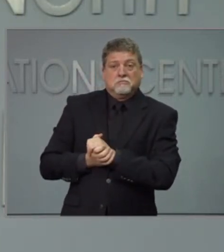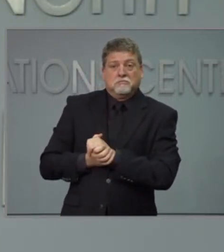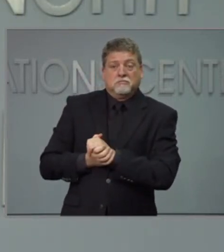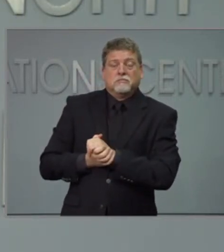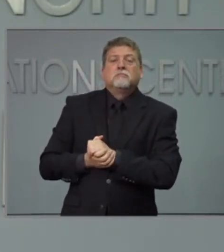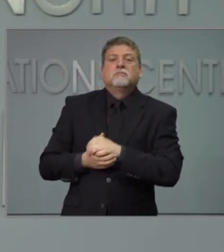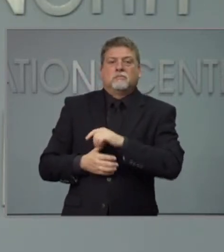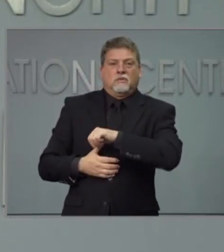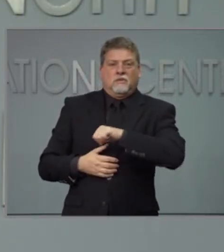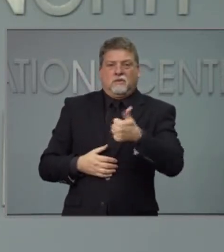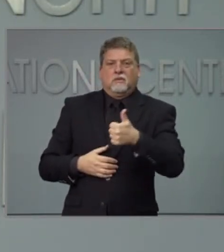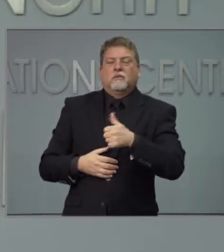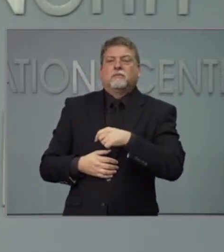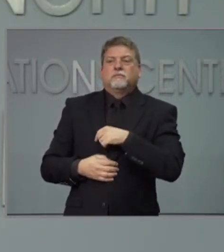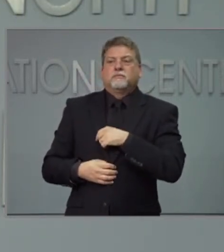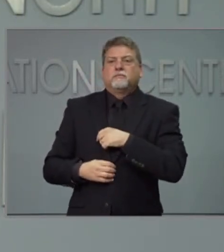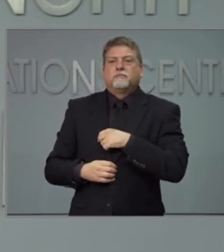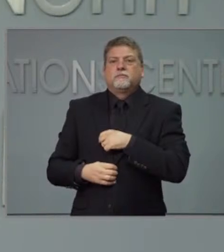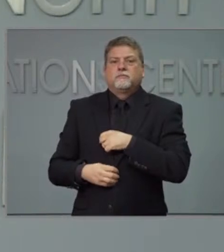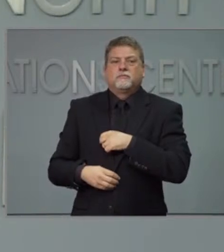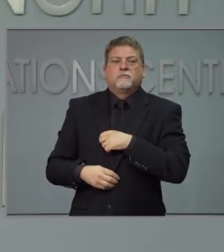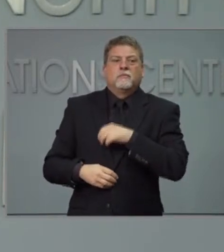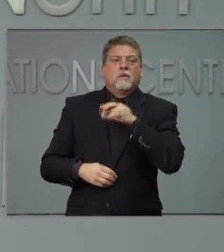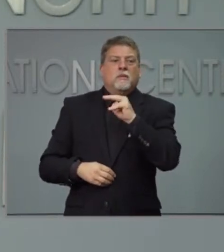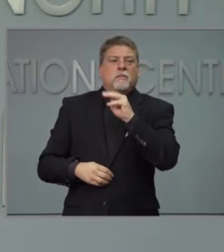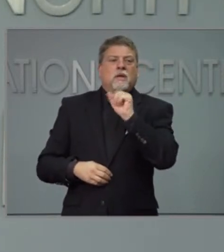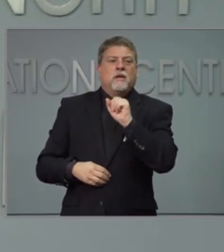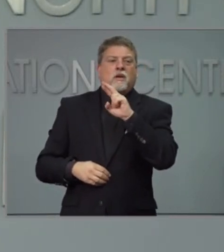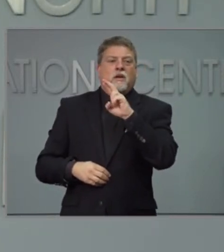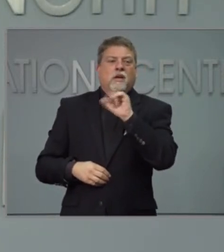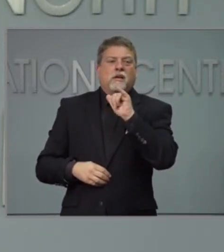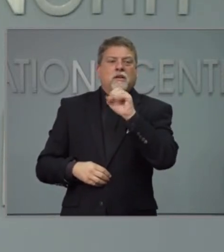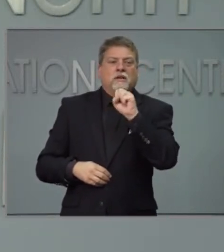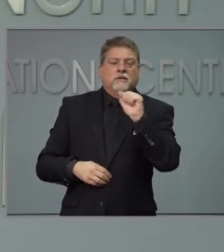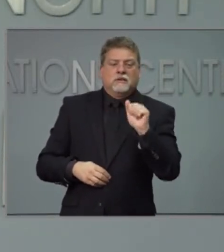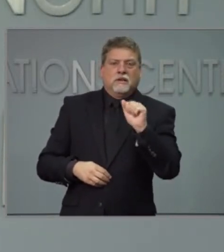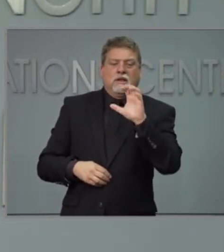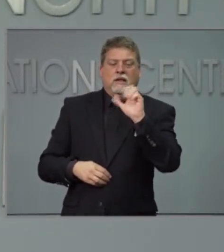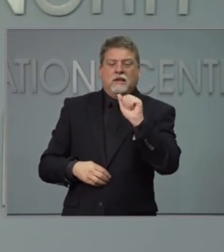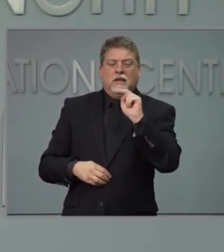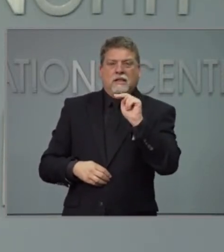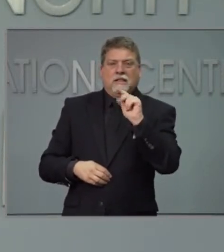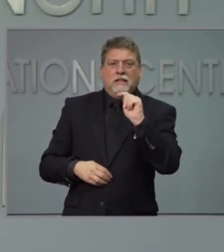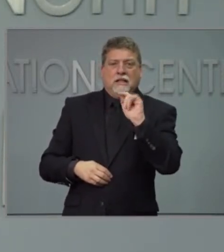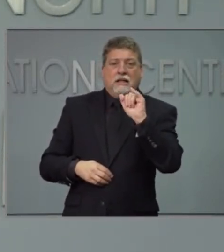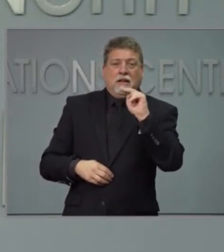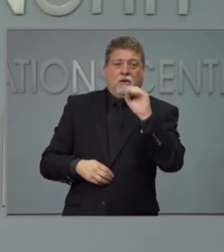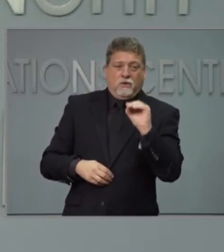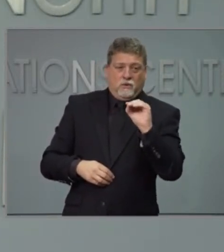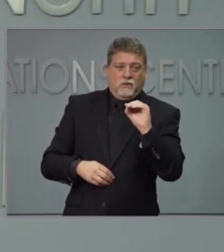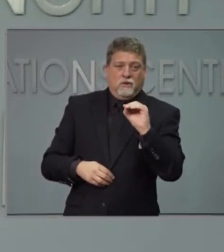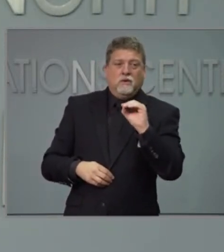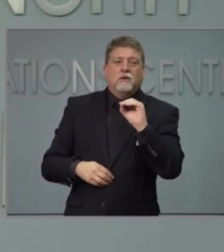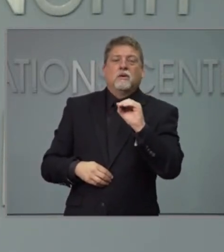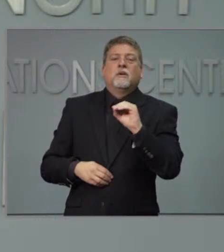Our next question is from Marissa Tansino with WFMY. Hi, Governor. This is Marissa Tansino with News